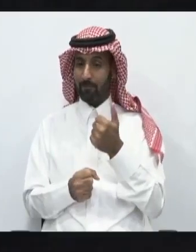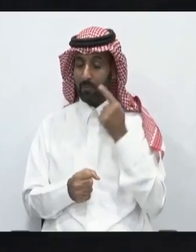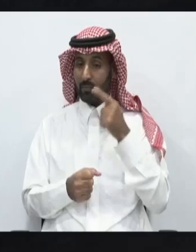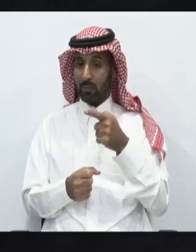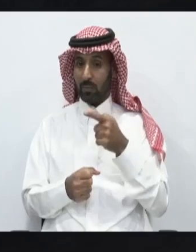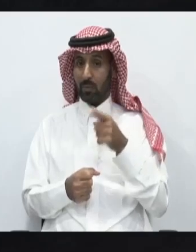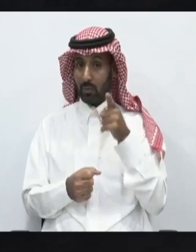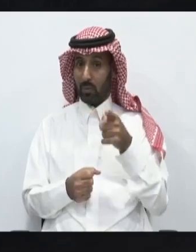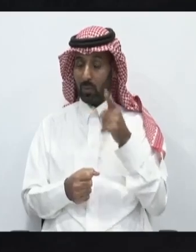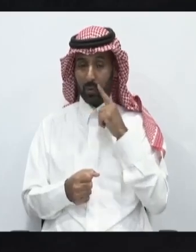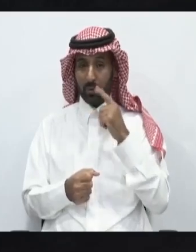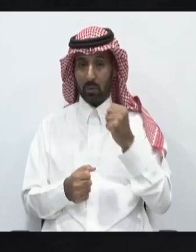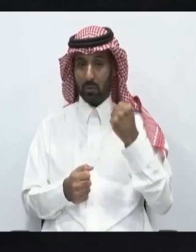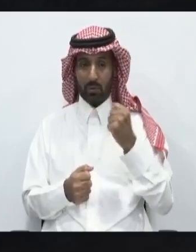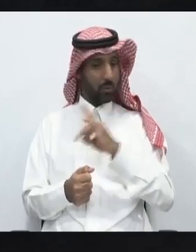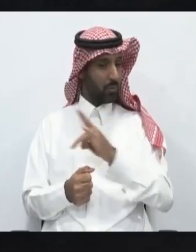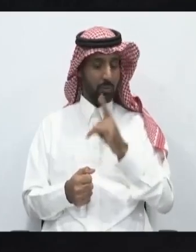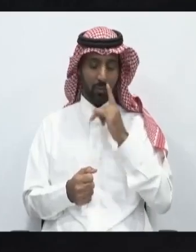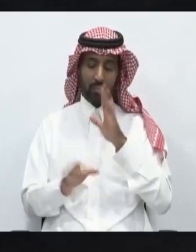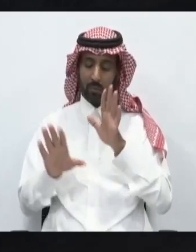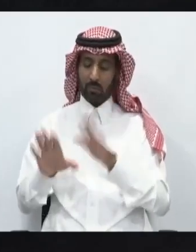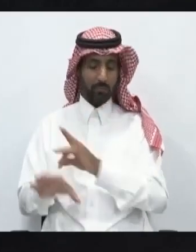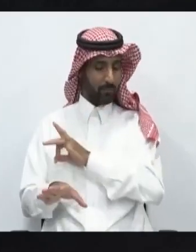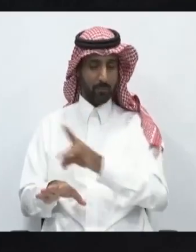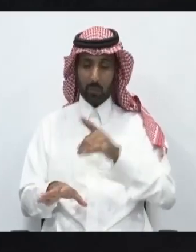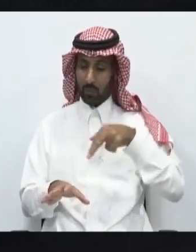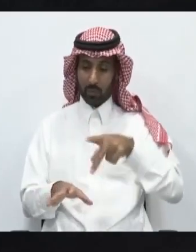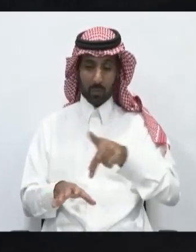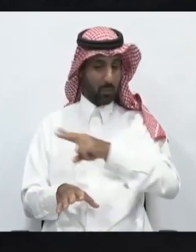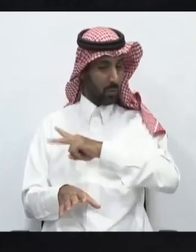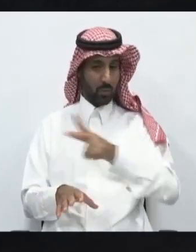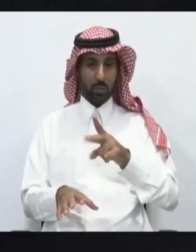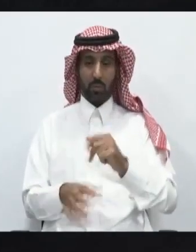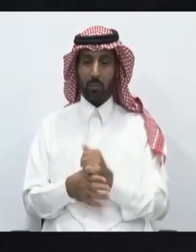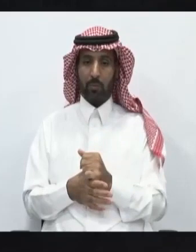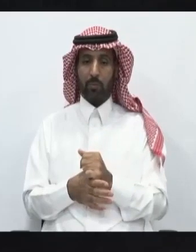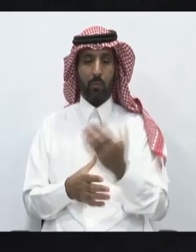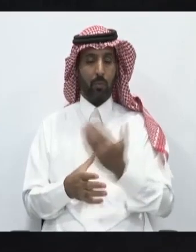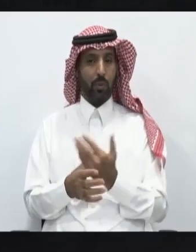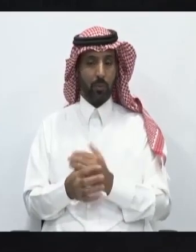not physically fit, you're advised not to go there. Why is that?